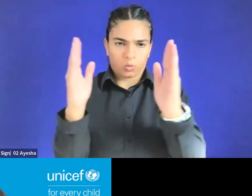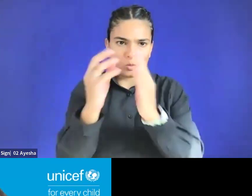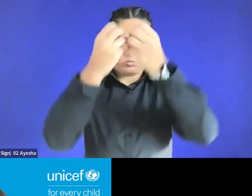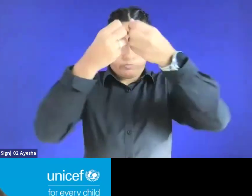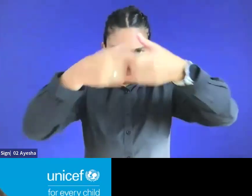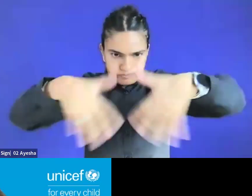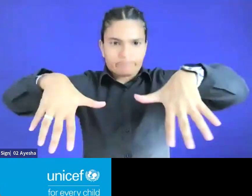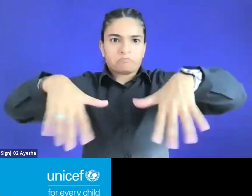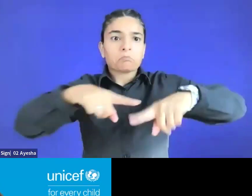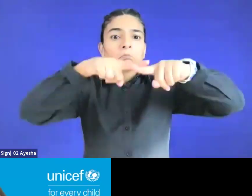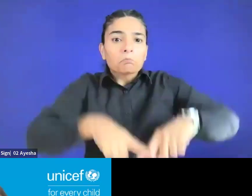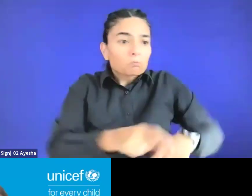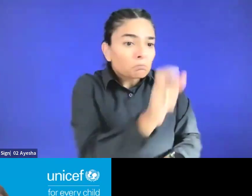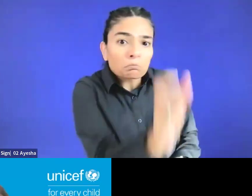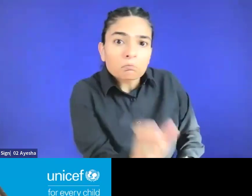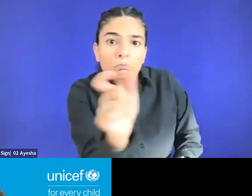children.